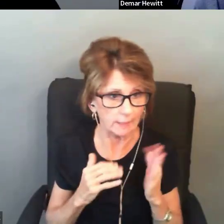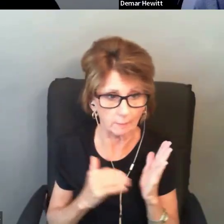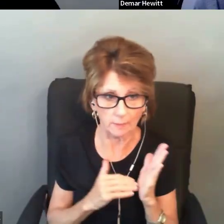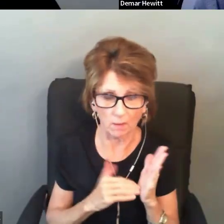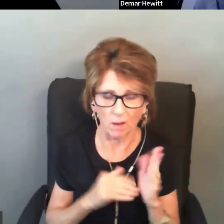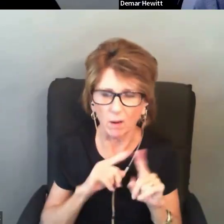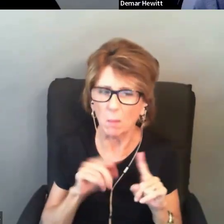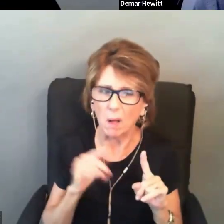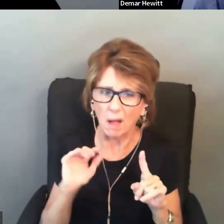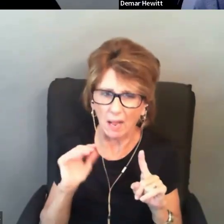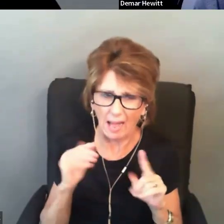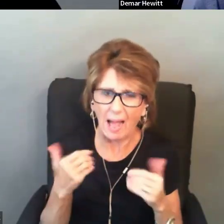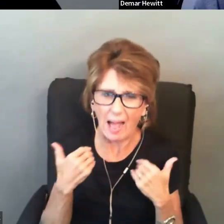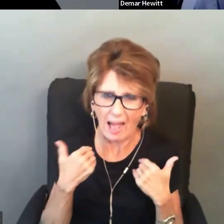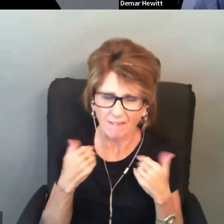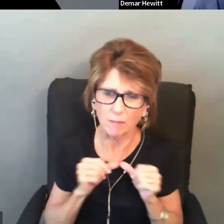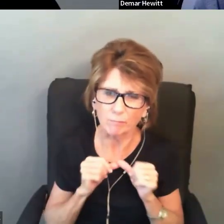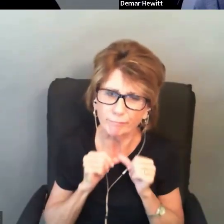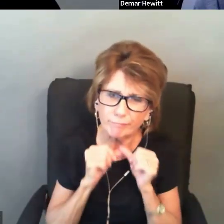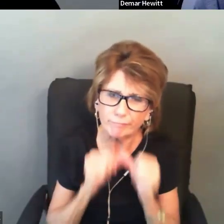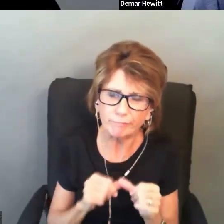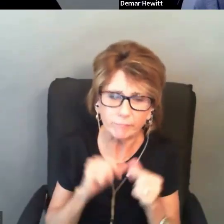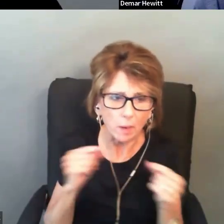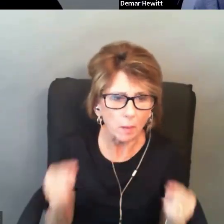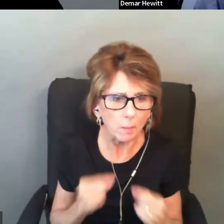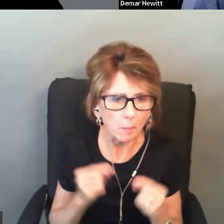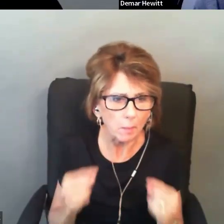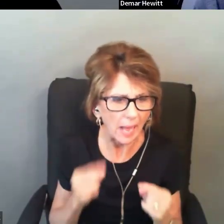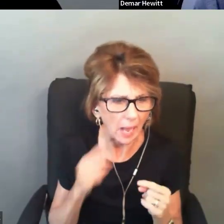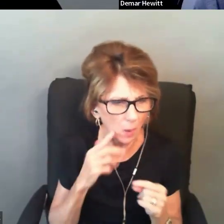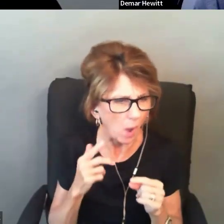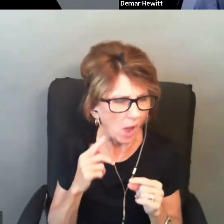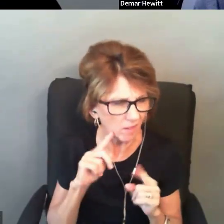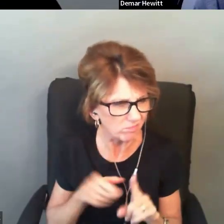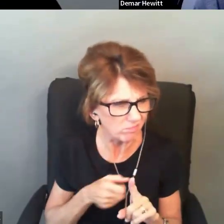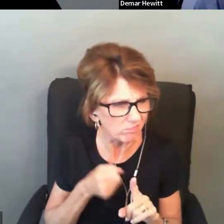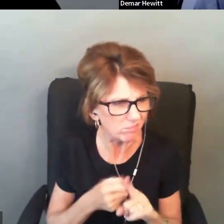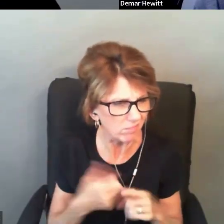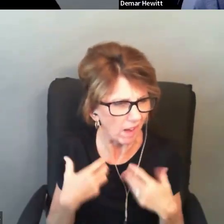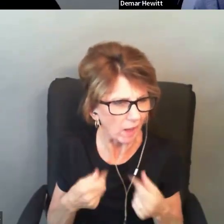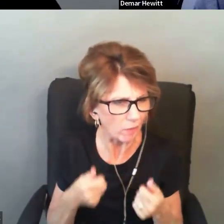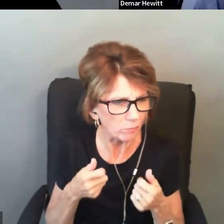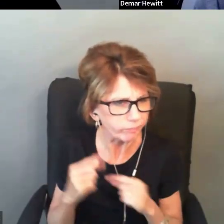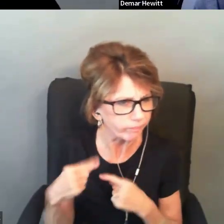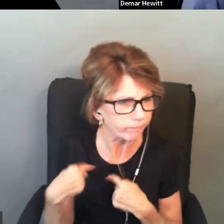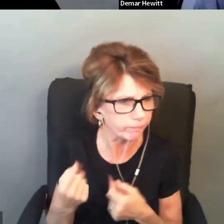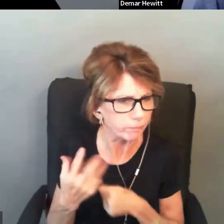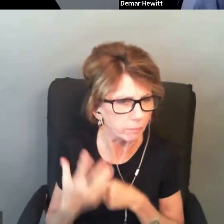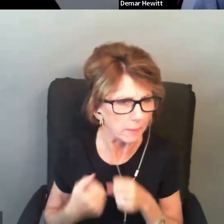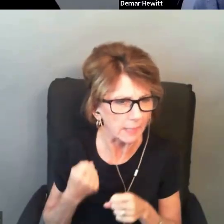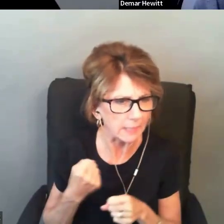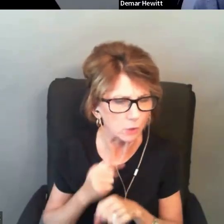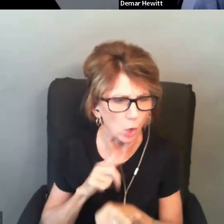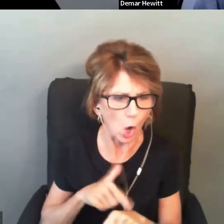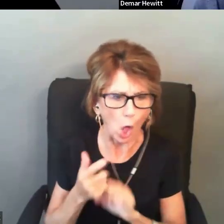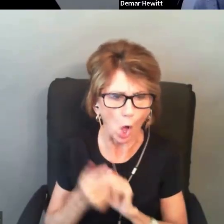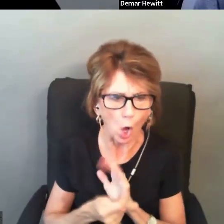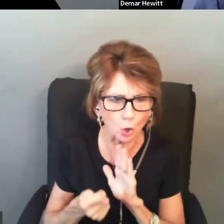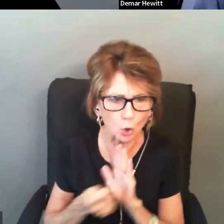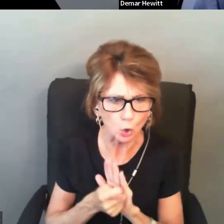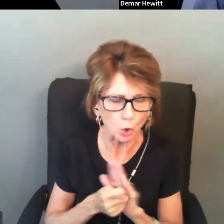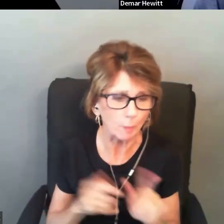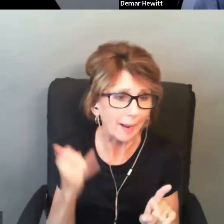due to a long-term health condition, will a letter from a